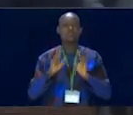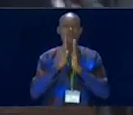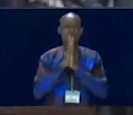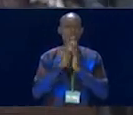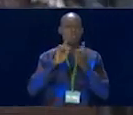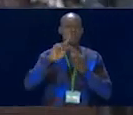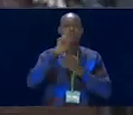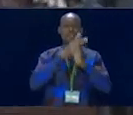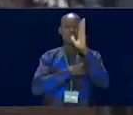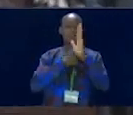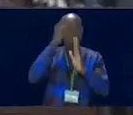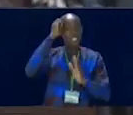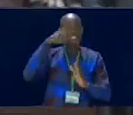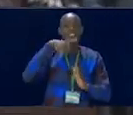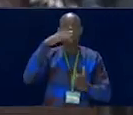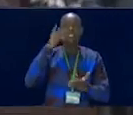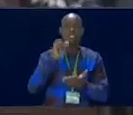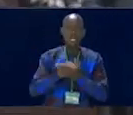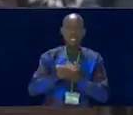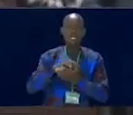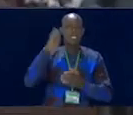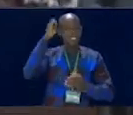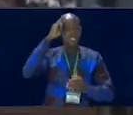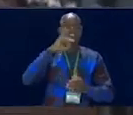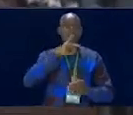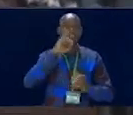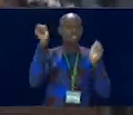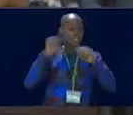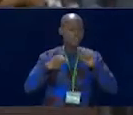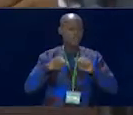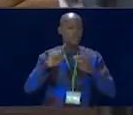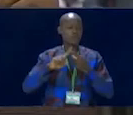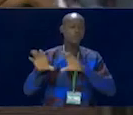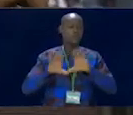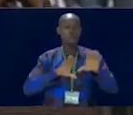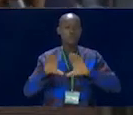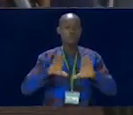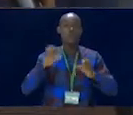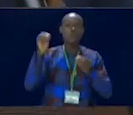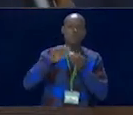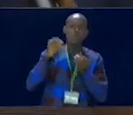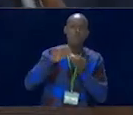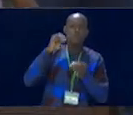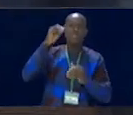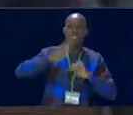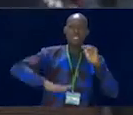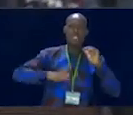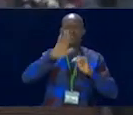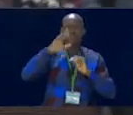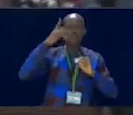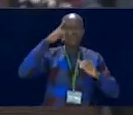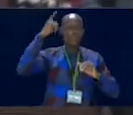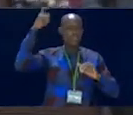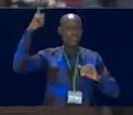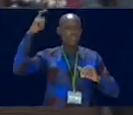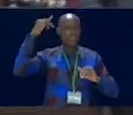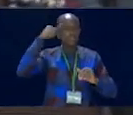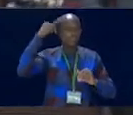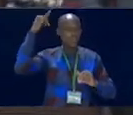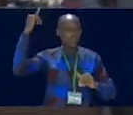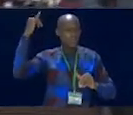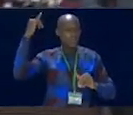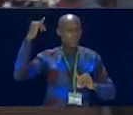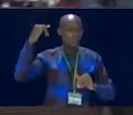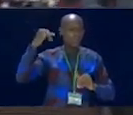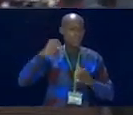he says he is able to do exceedingly more than your imagination.